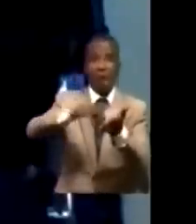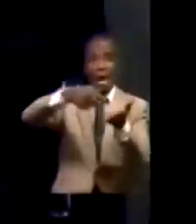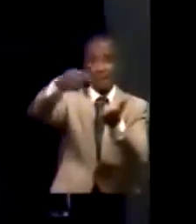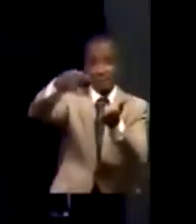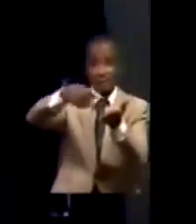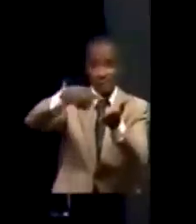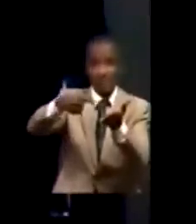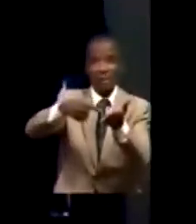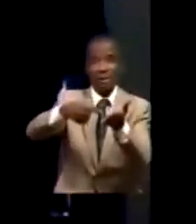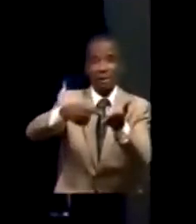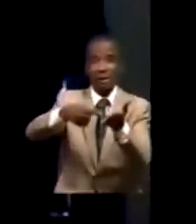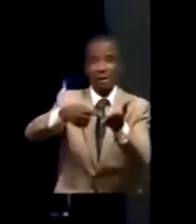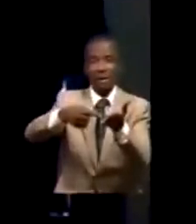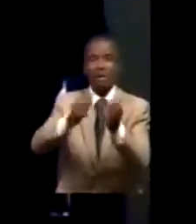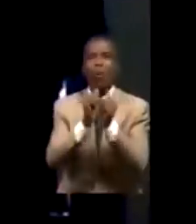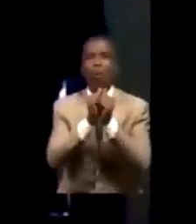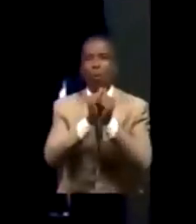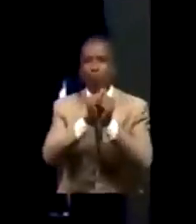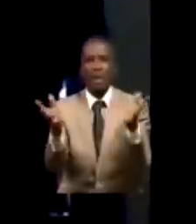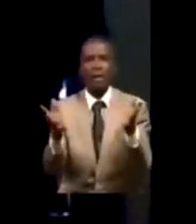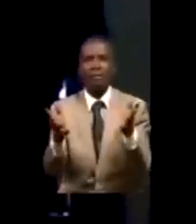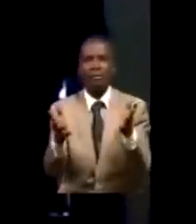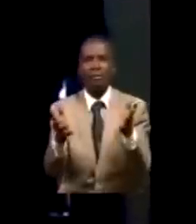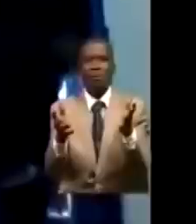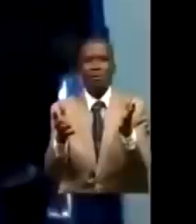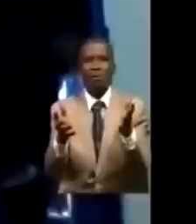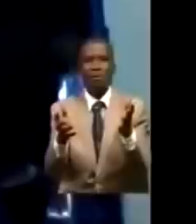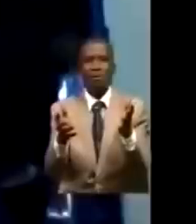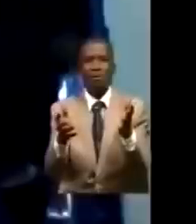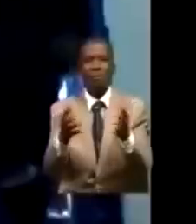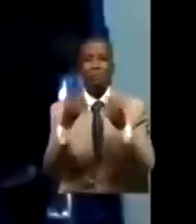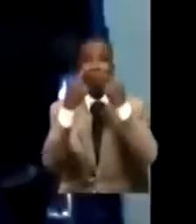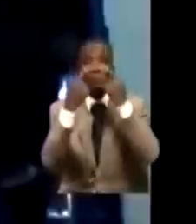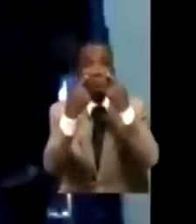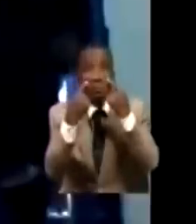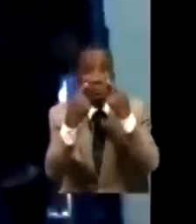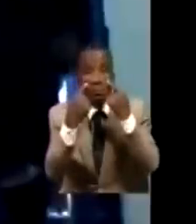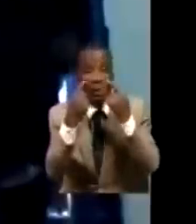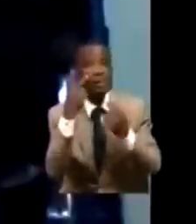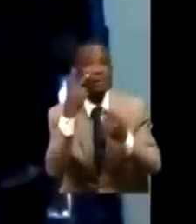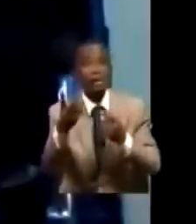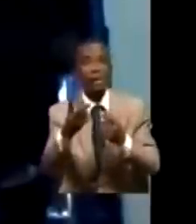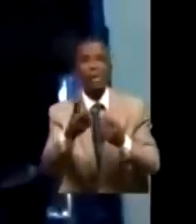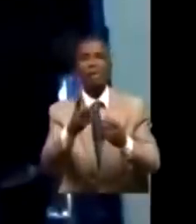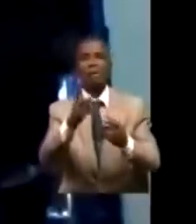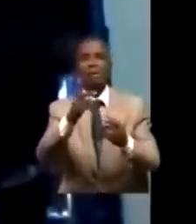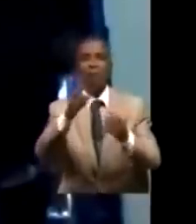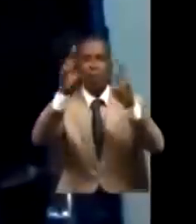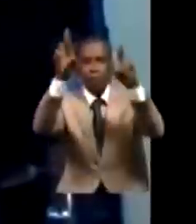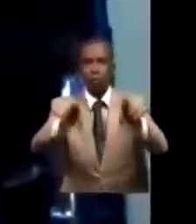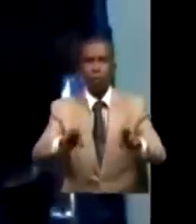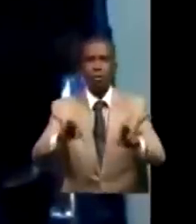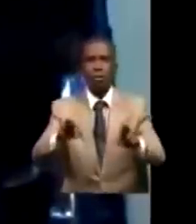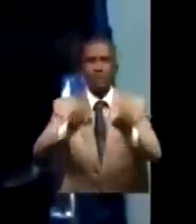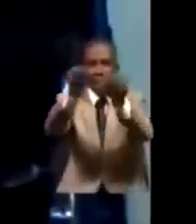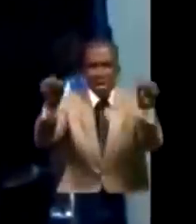I certified Ahafo without having full access to the relevant constituency summary